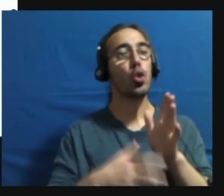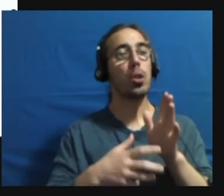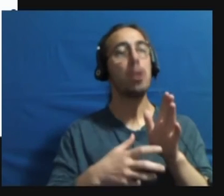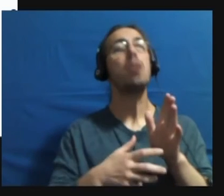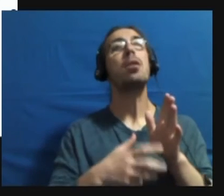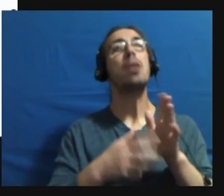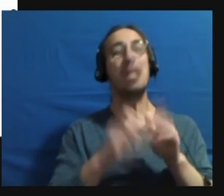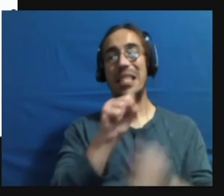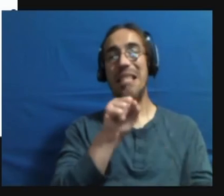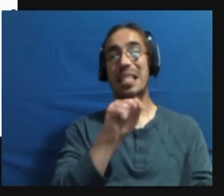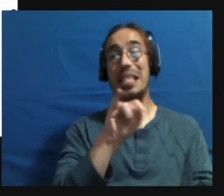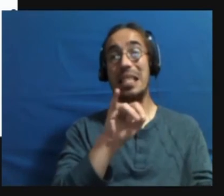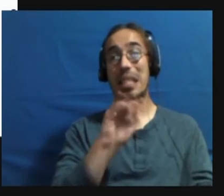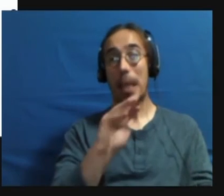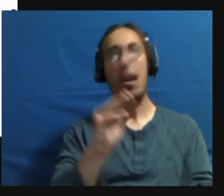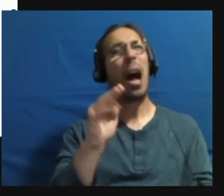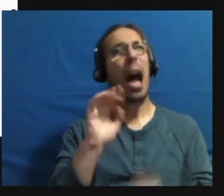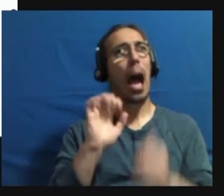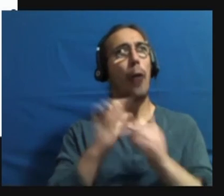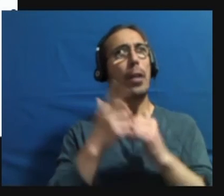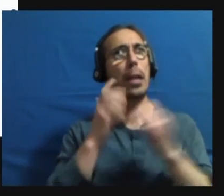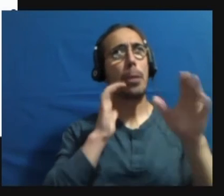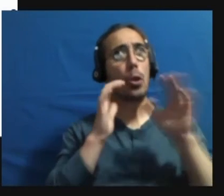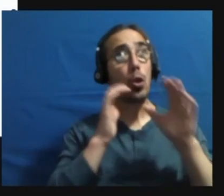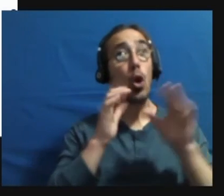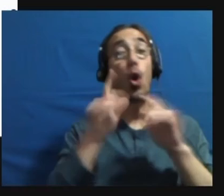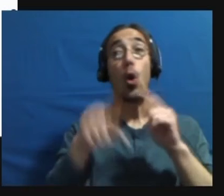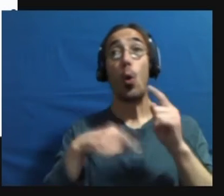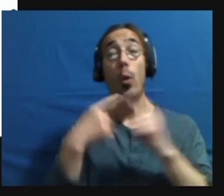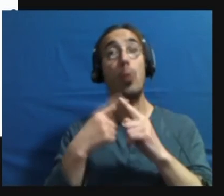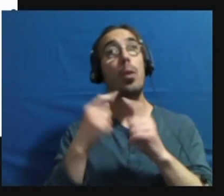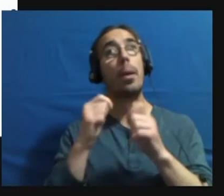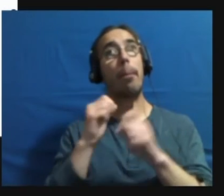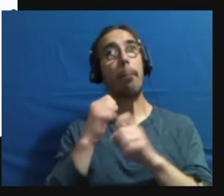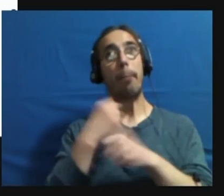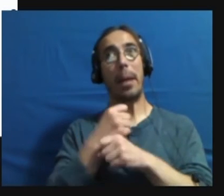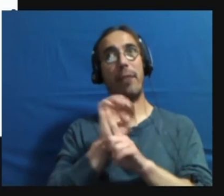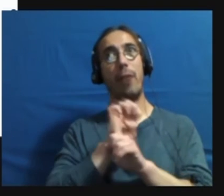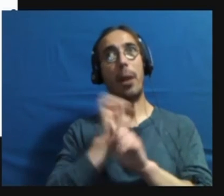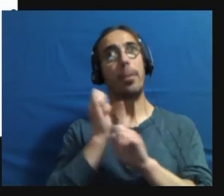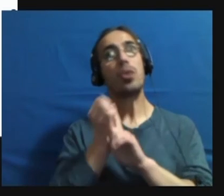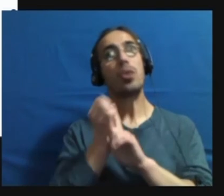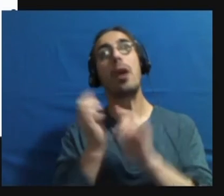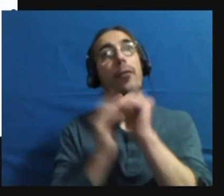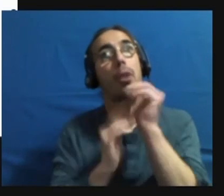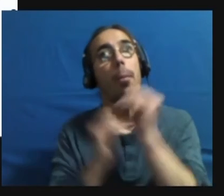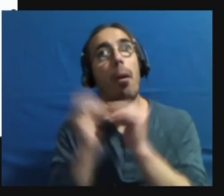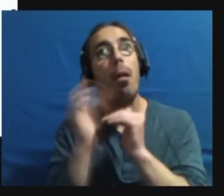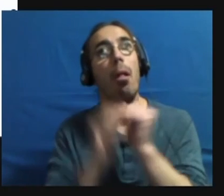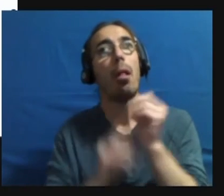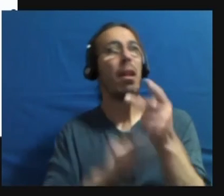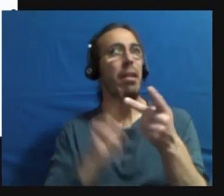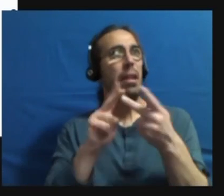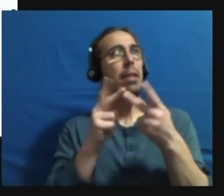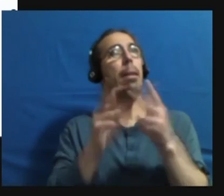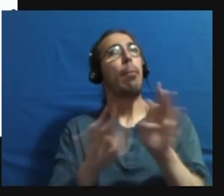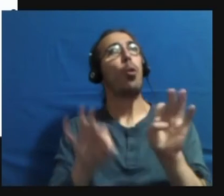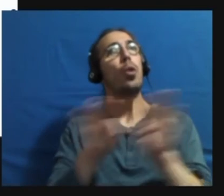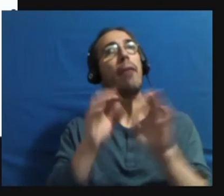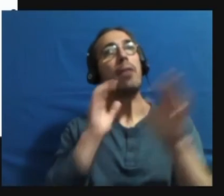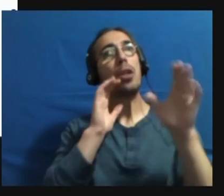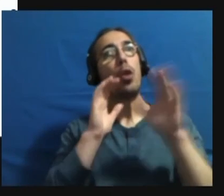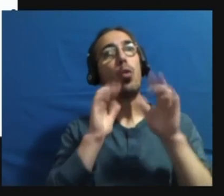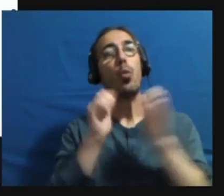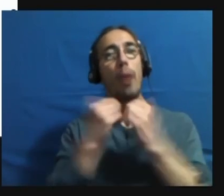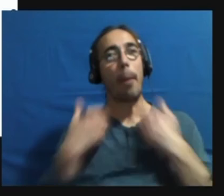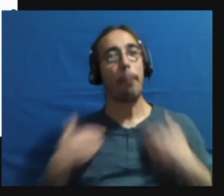And so if we first make our environments more sensorially comfortable, and then we secondly have conversations around bodies and movements